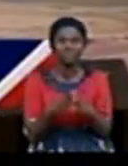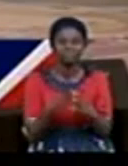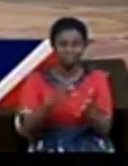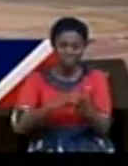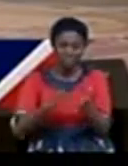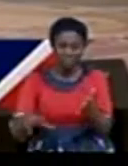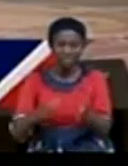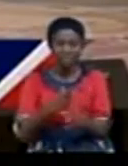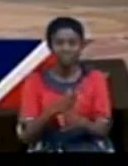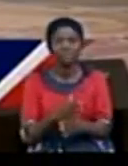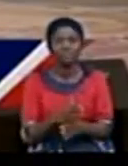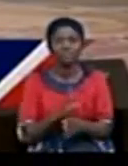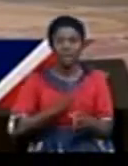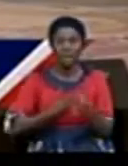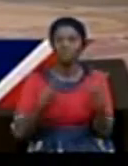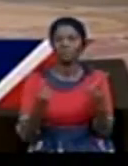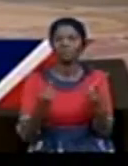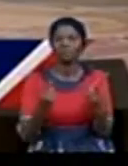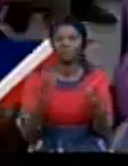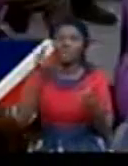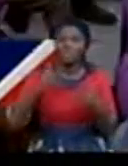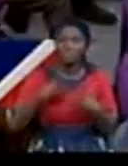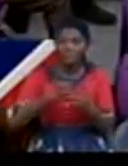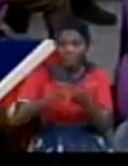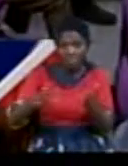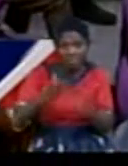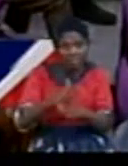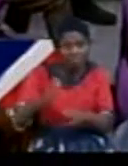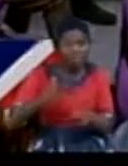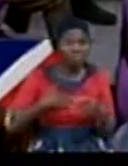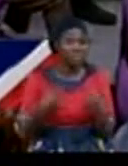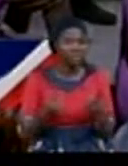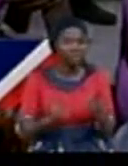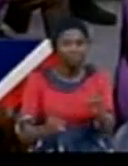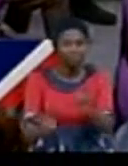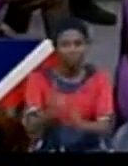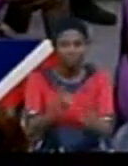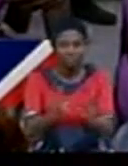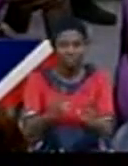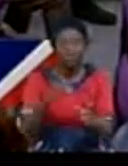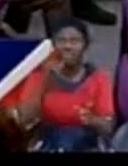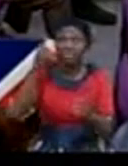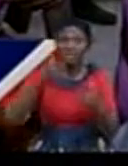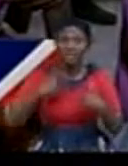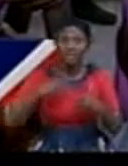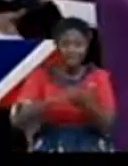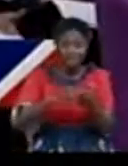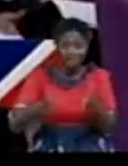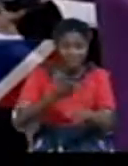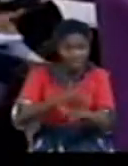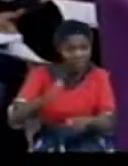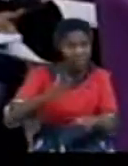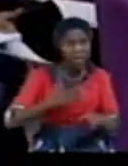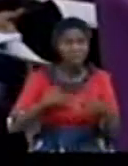away our sin. He has taken away my sin. Look at the way you are saying